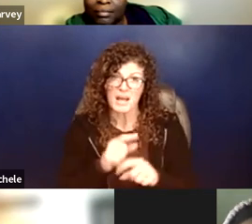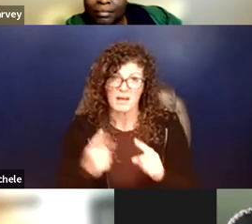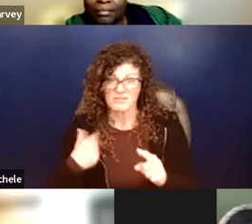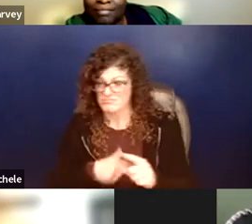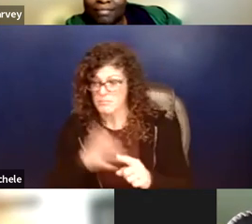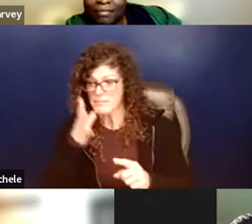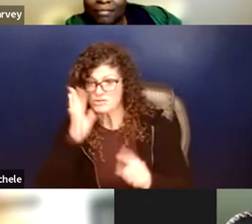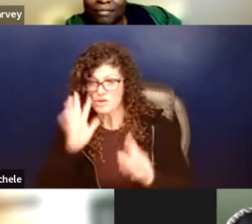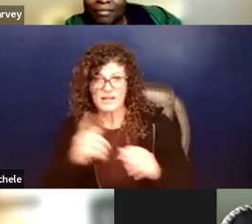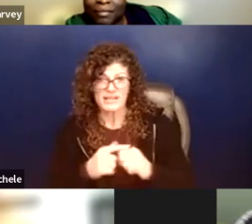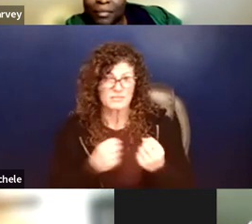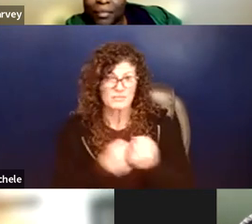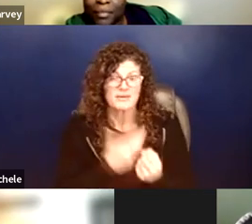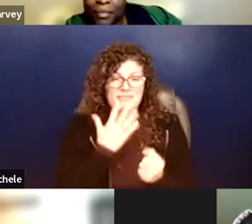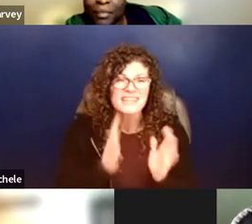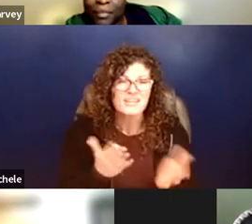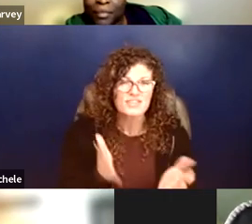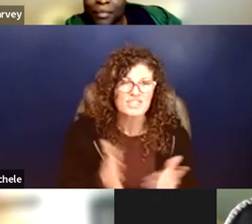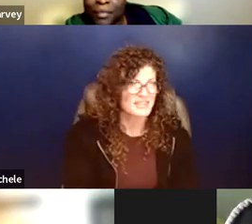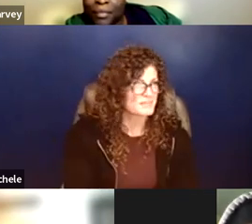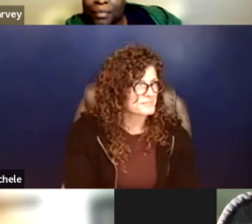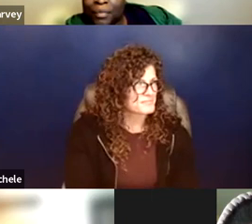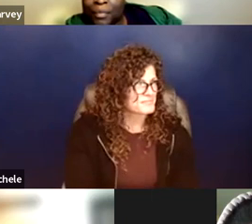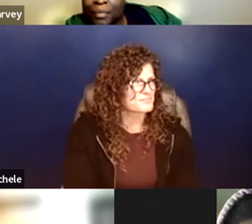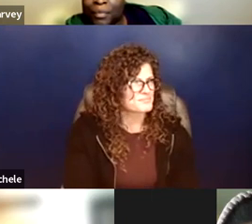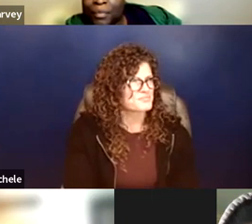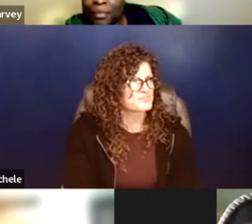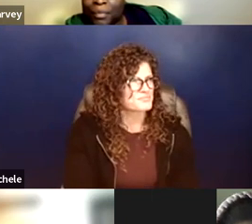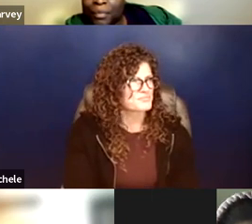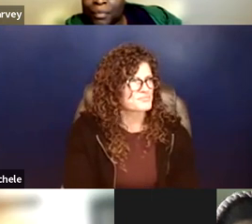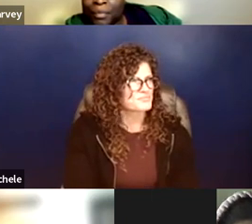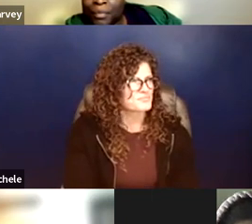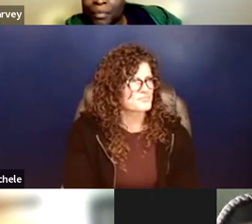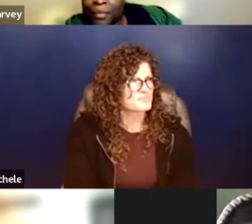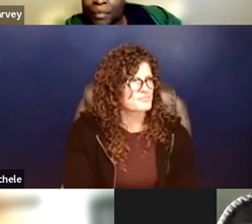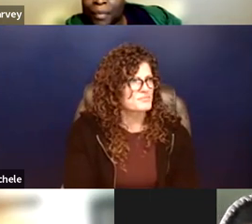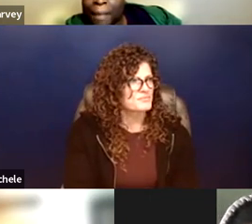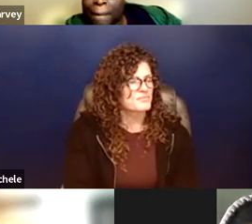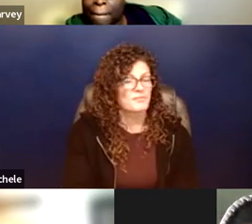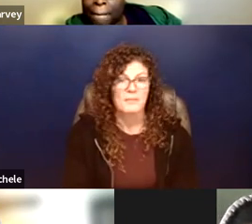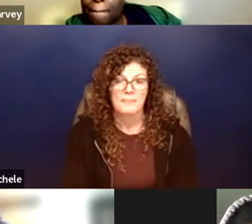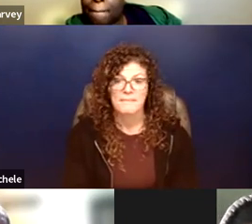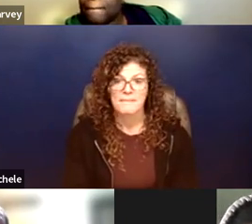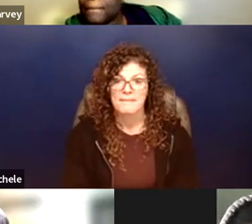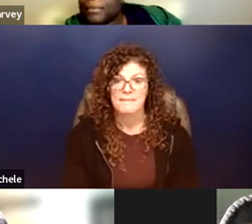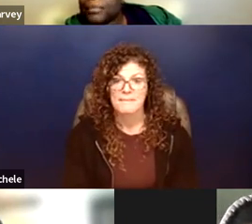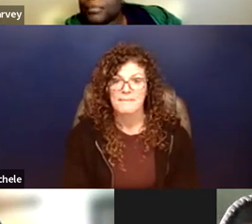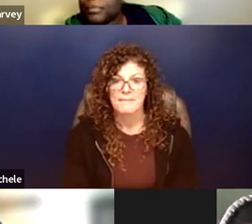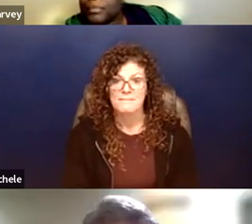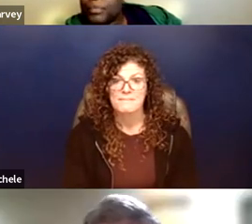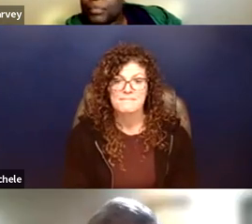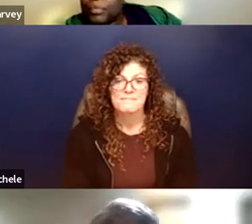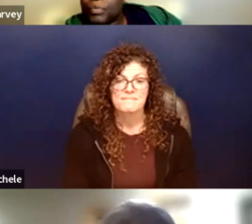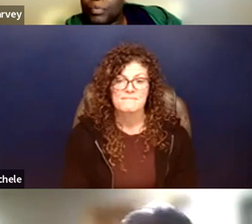them. Thank you for this chat, ma'am. Thank you so much for coming. We have